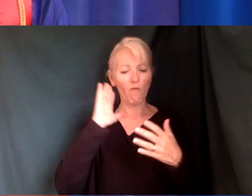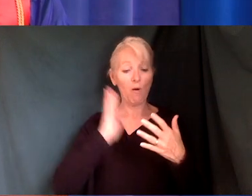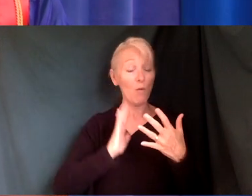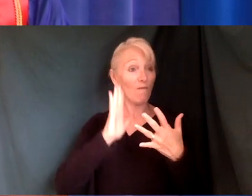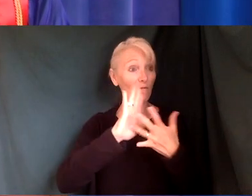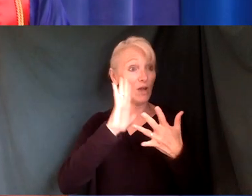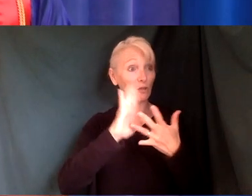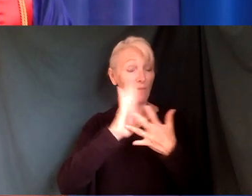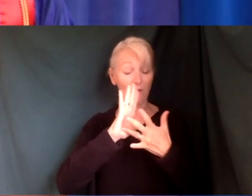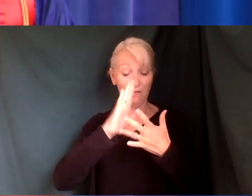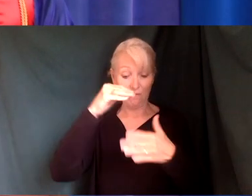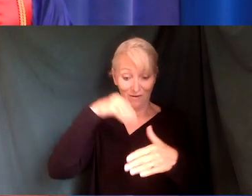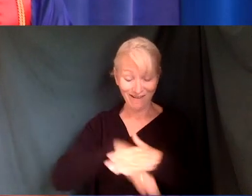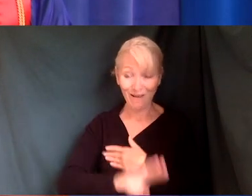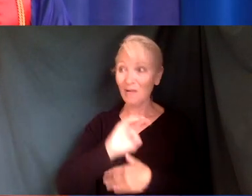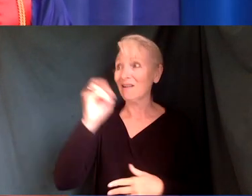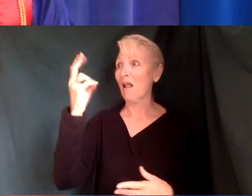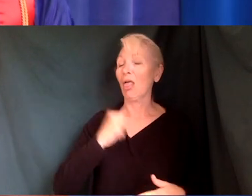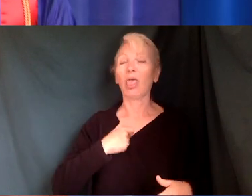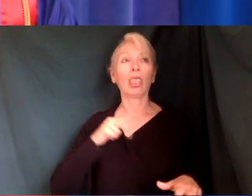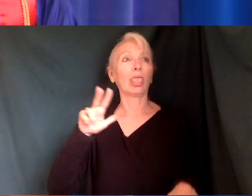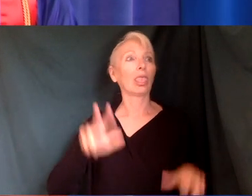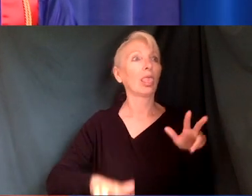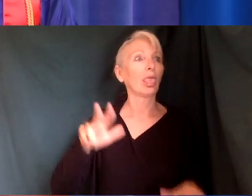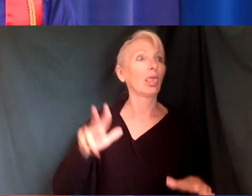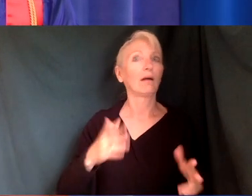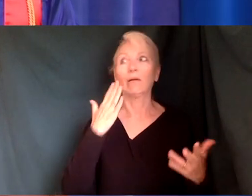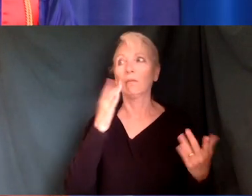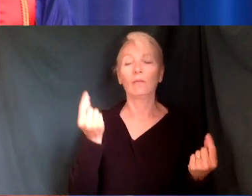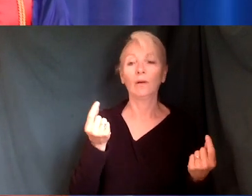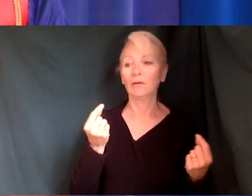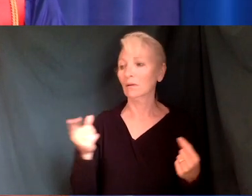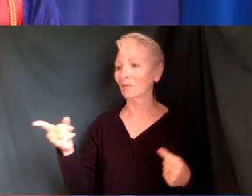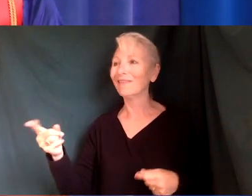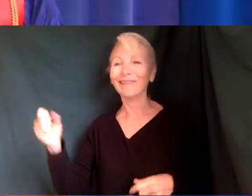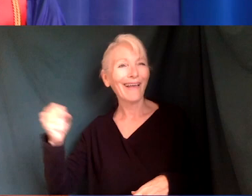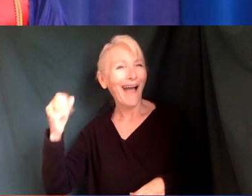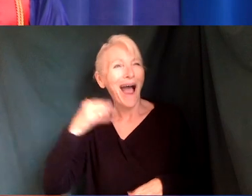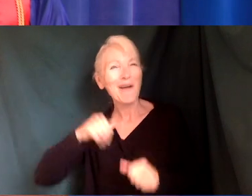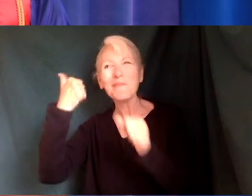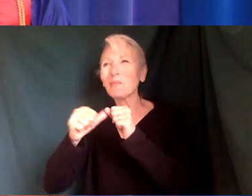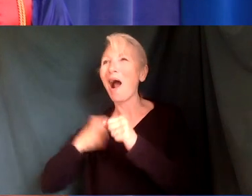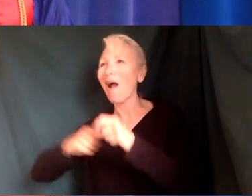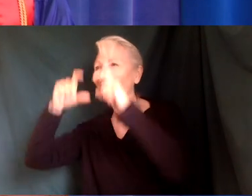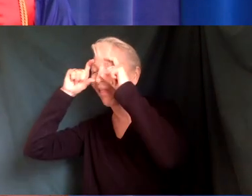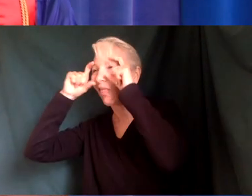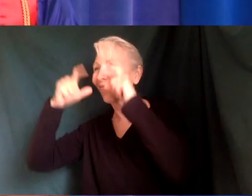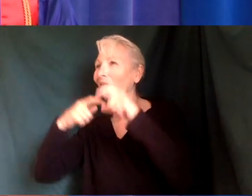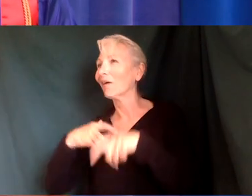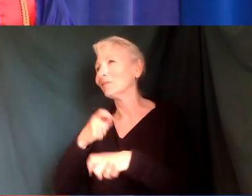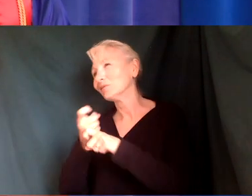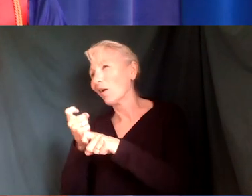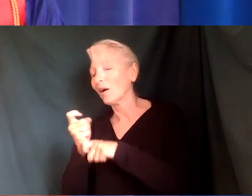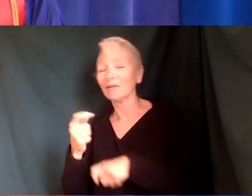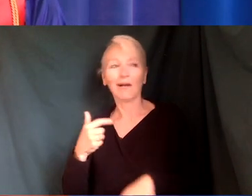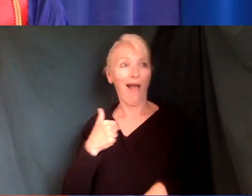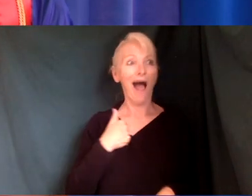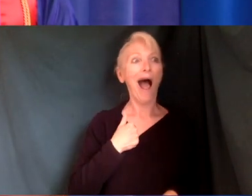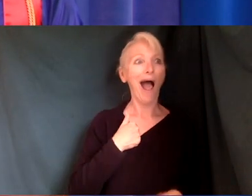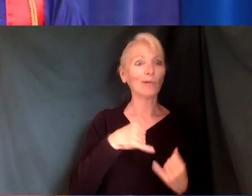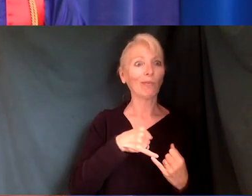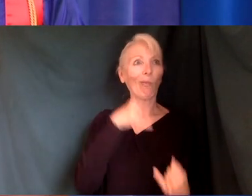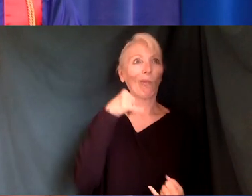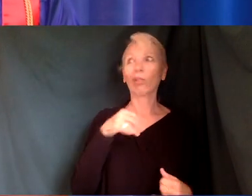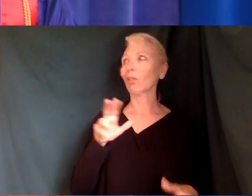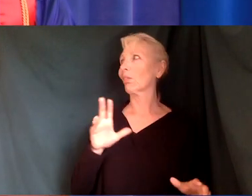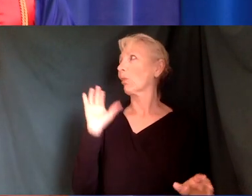not discovered our interest or who we wanted to become. Yeah, I was just a kid with glasses who could crack a few jokes. And I was this confused, scrawny kid